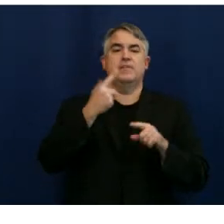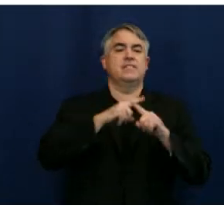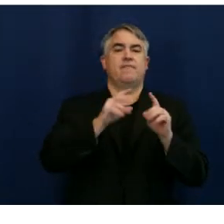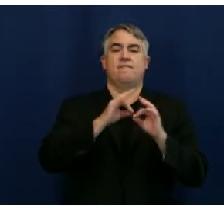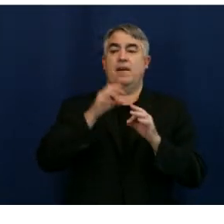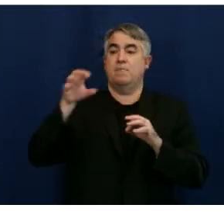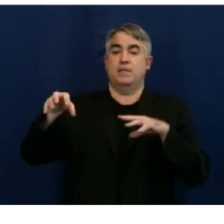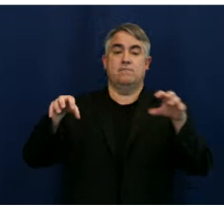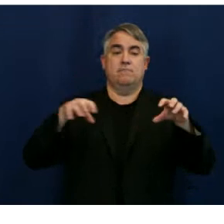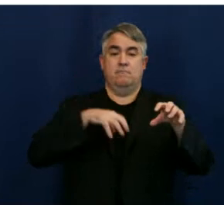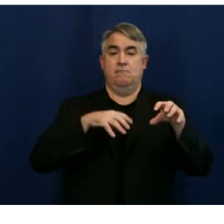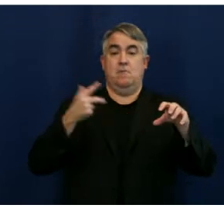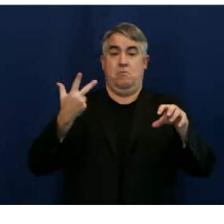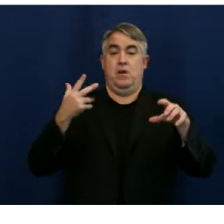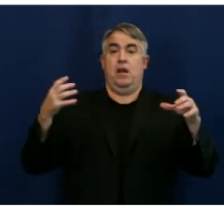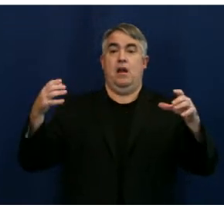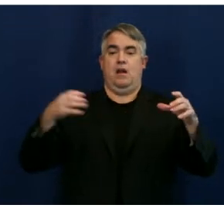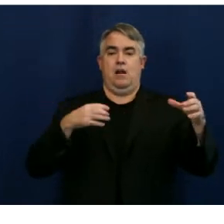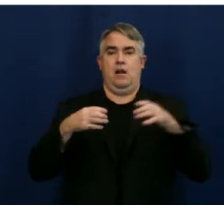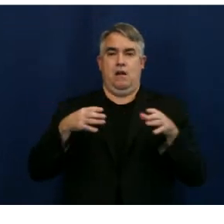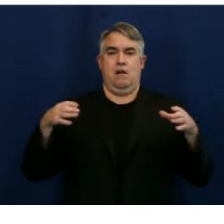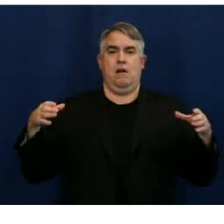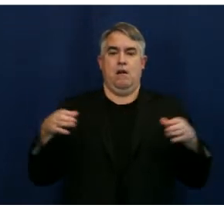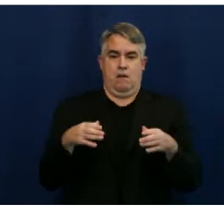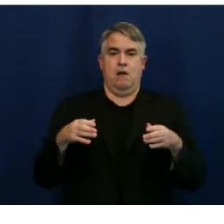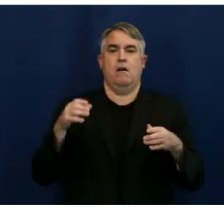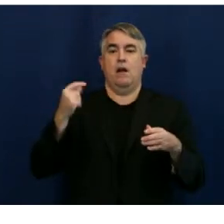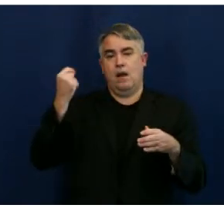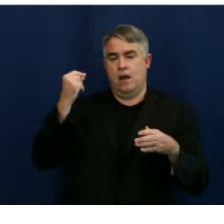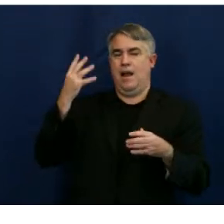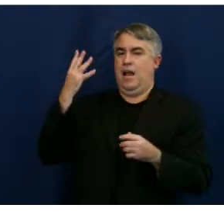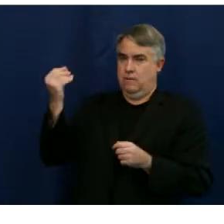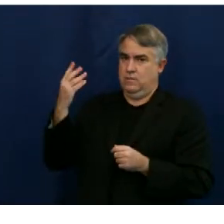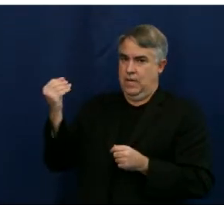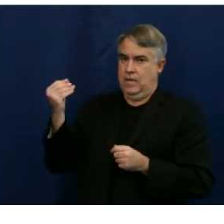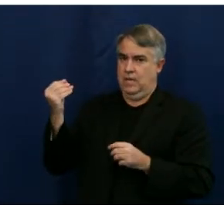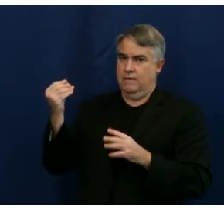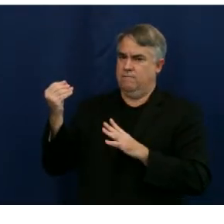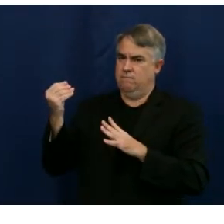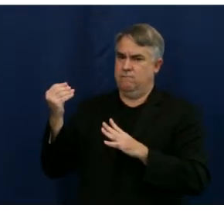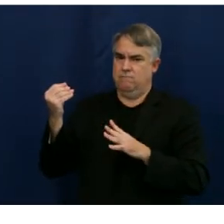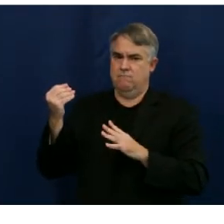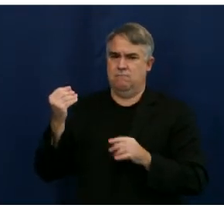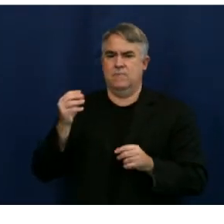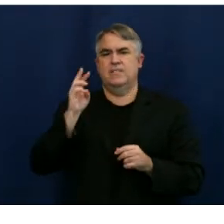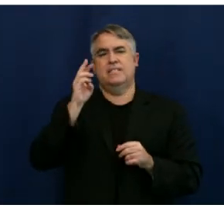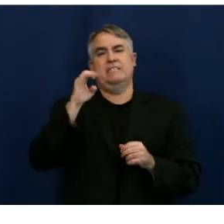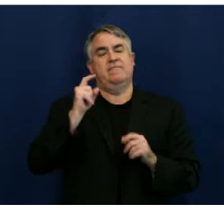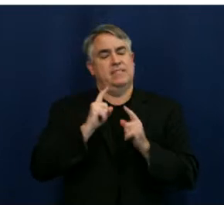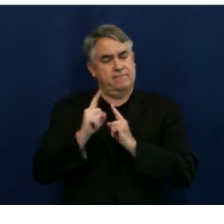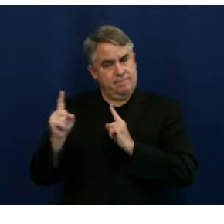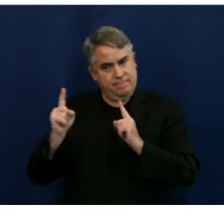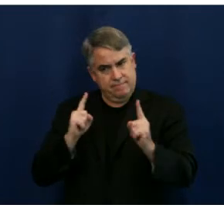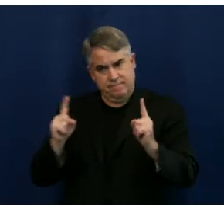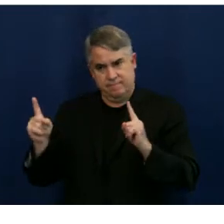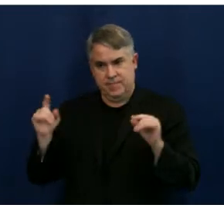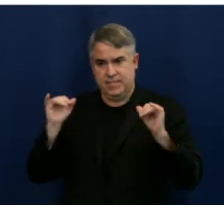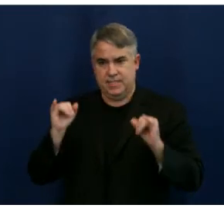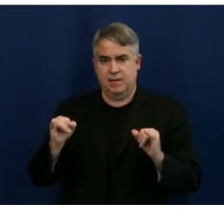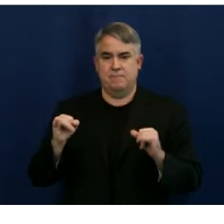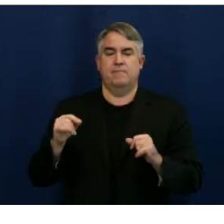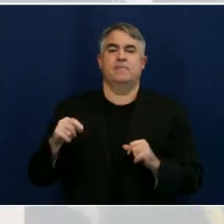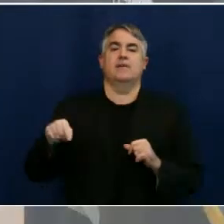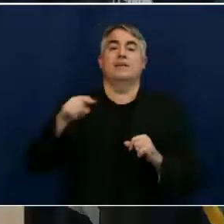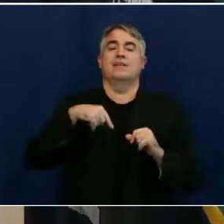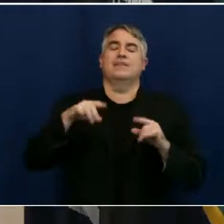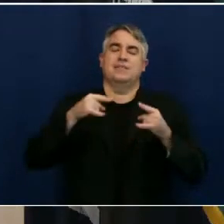gather together, provided they're outdoors, stay 6 feet apart, and utilize their face coverings. As we head into this phase,